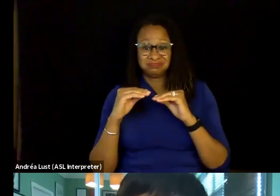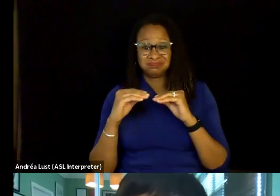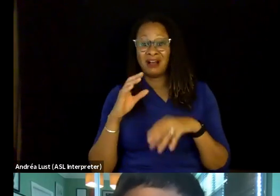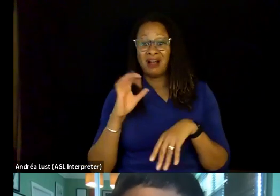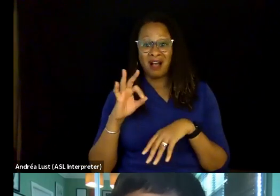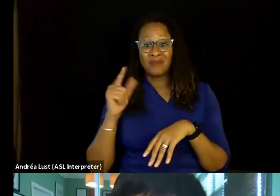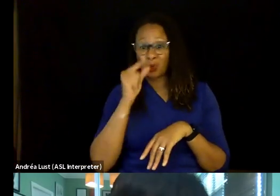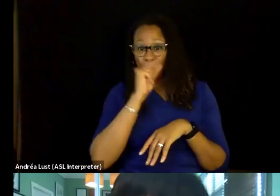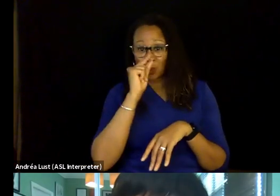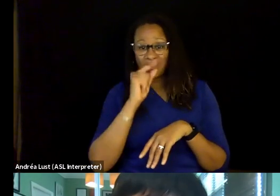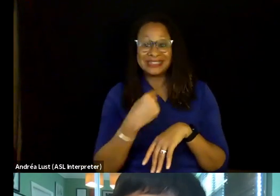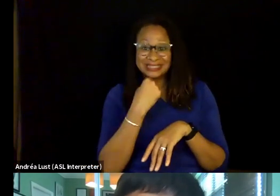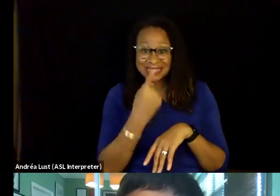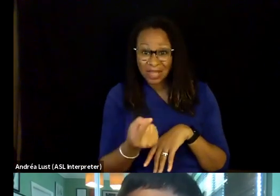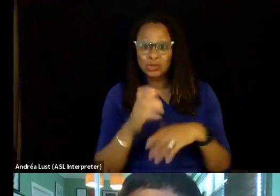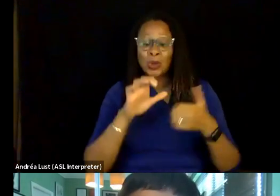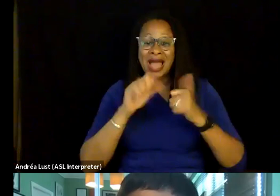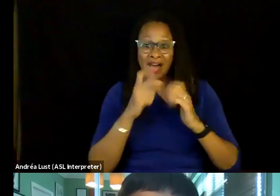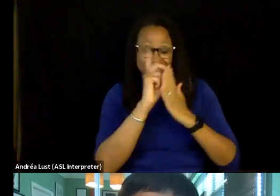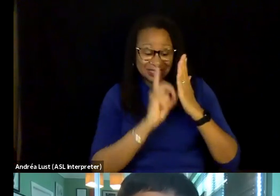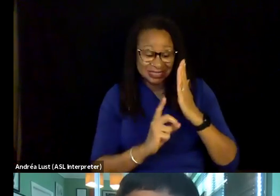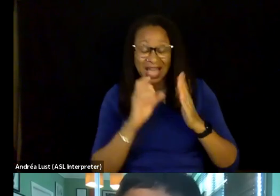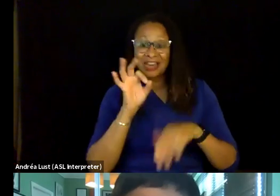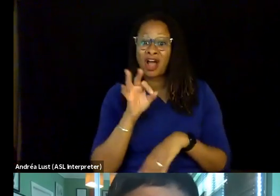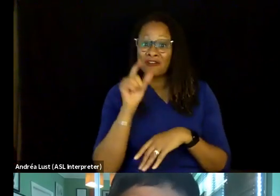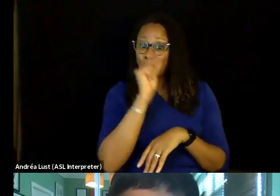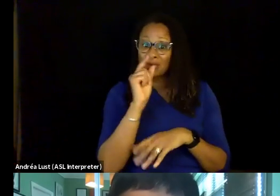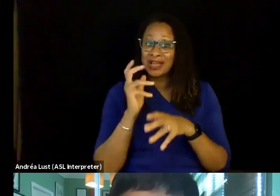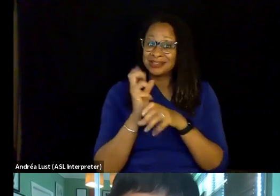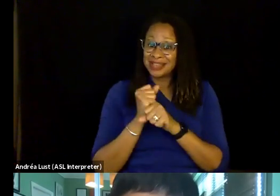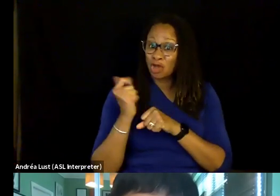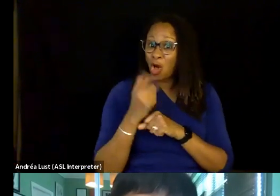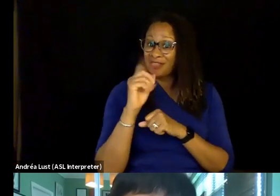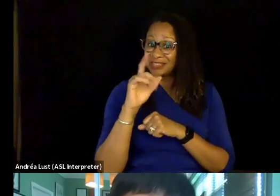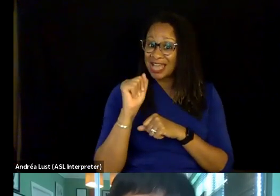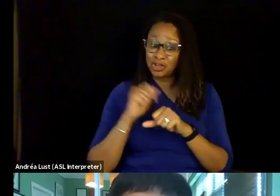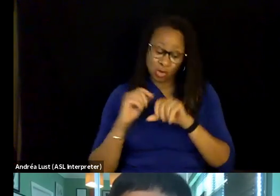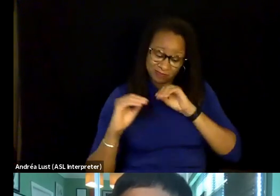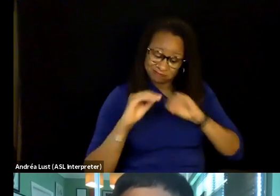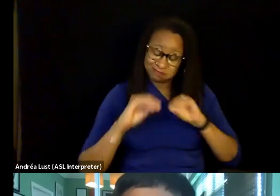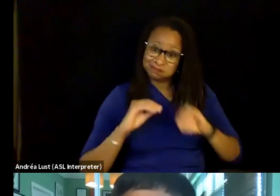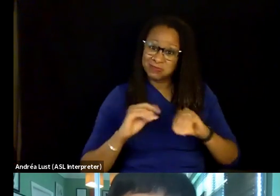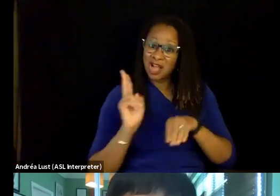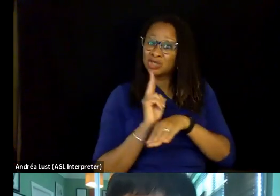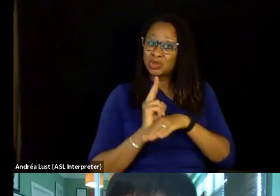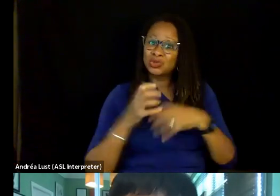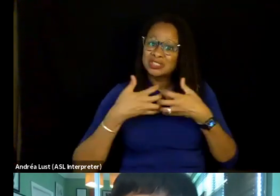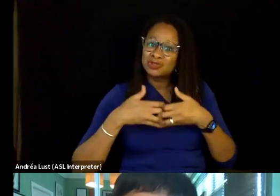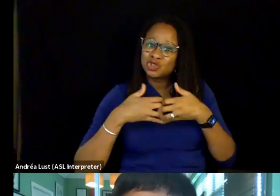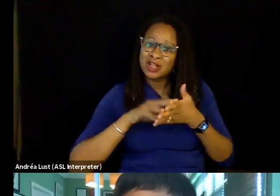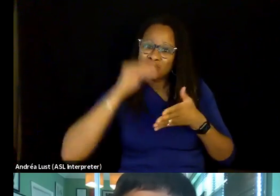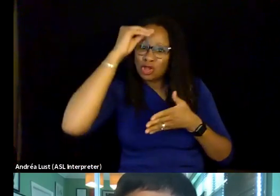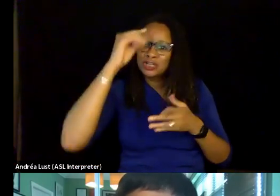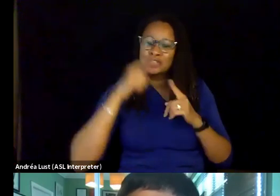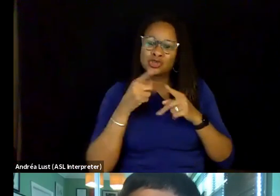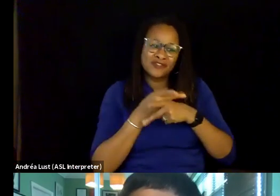the design of the platform takes all the data you put in, uses machine learning to